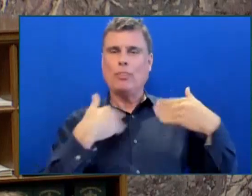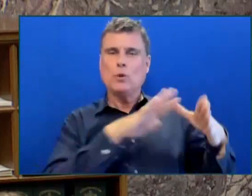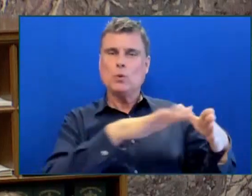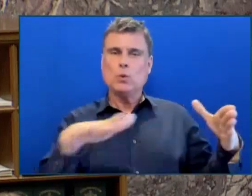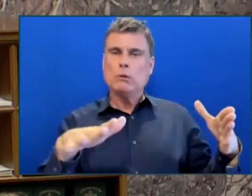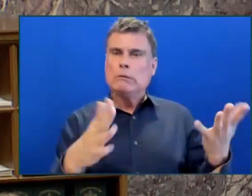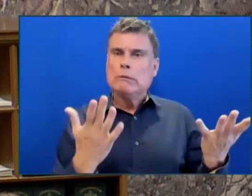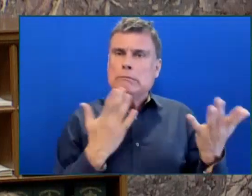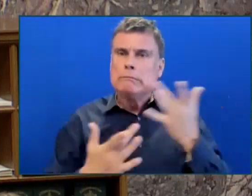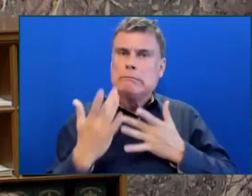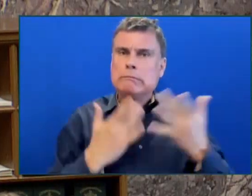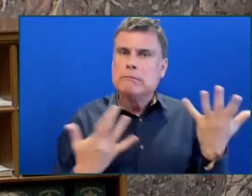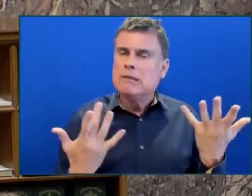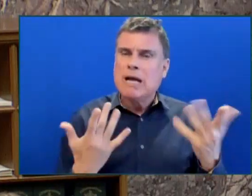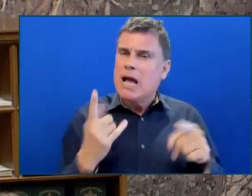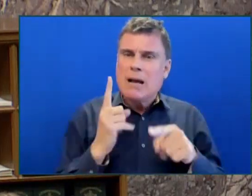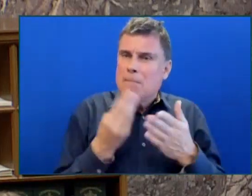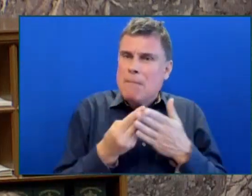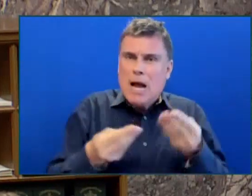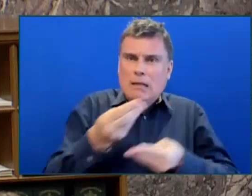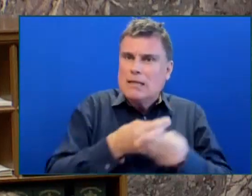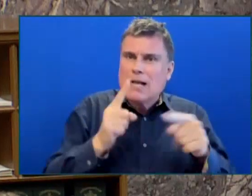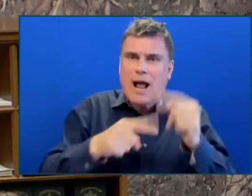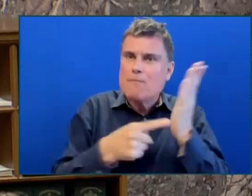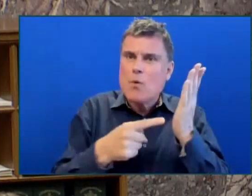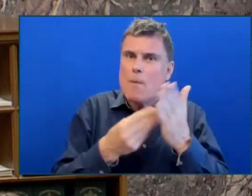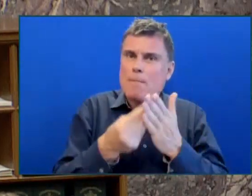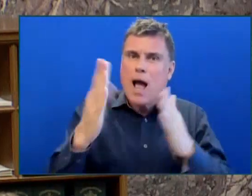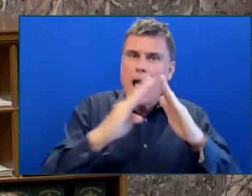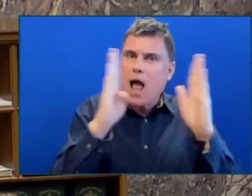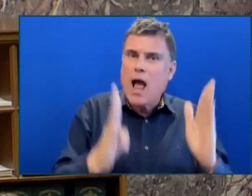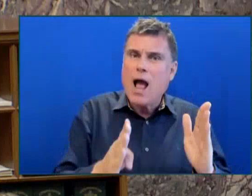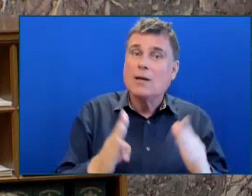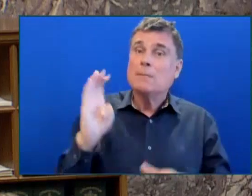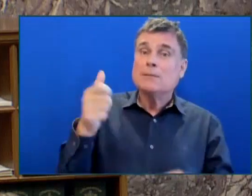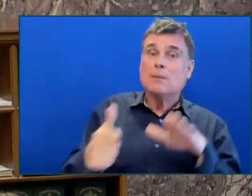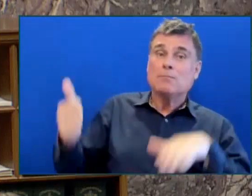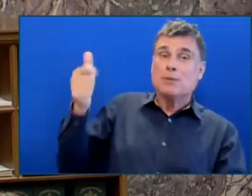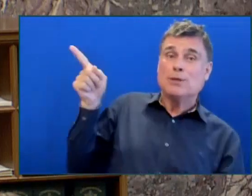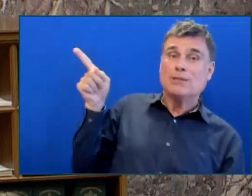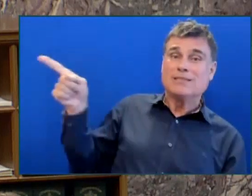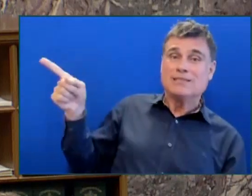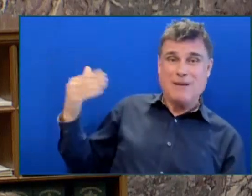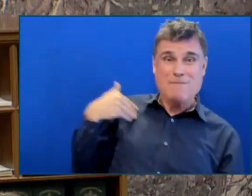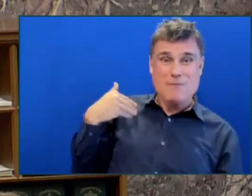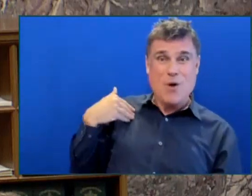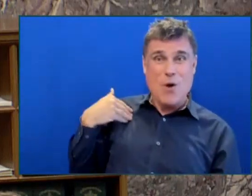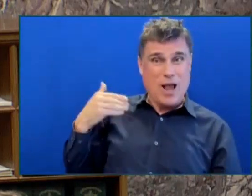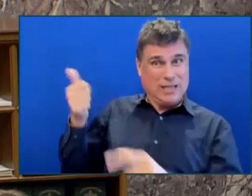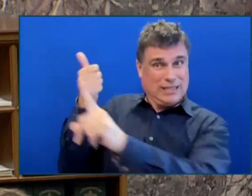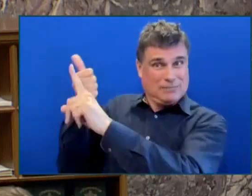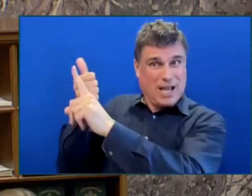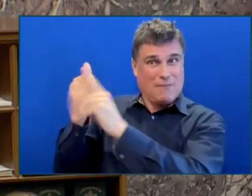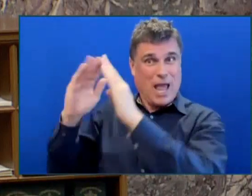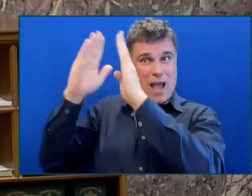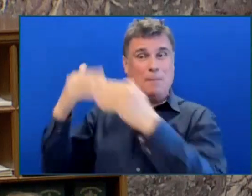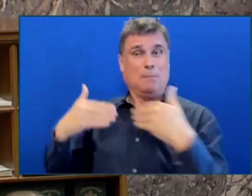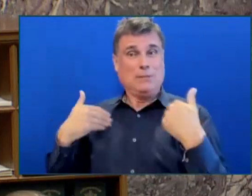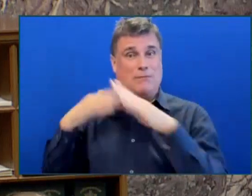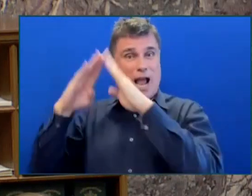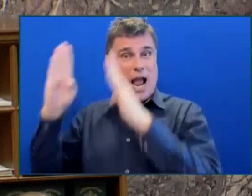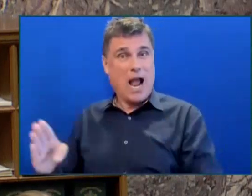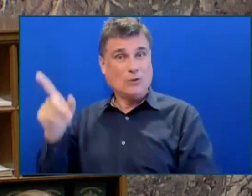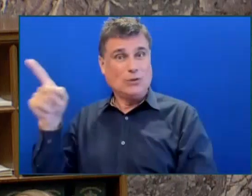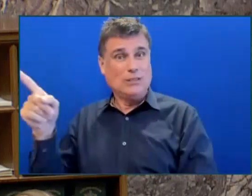and now as Premier, BC is not only the worst in the country, but things are about to get a whole lot